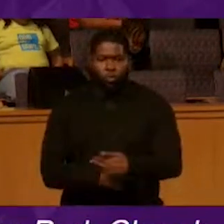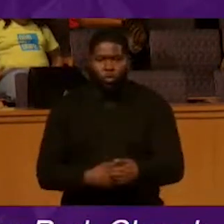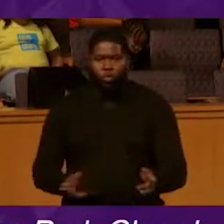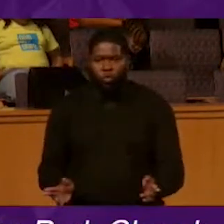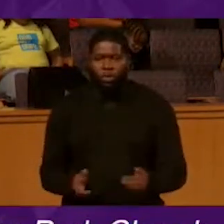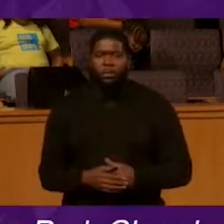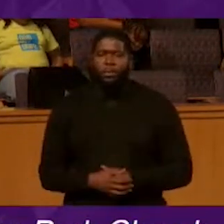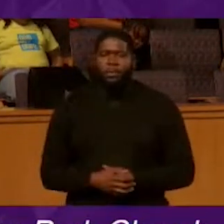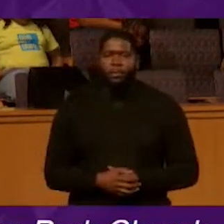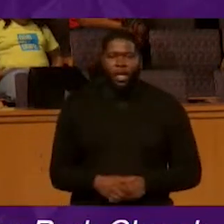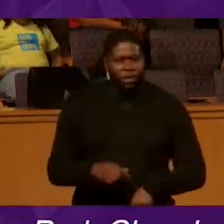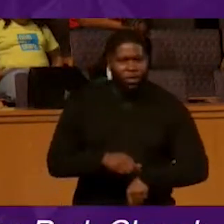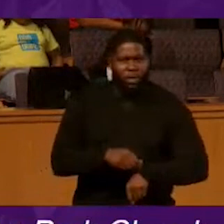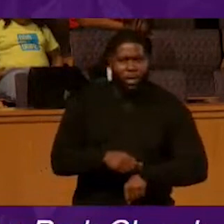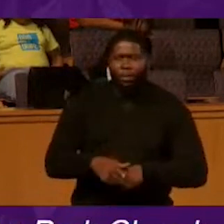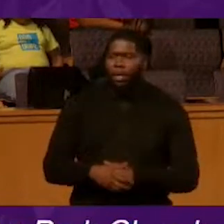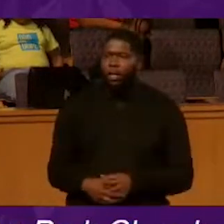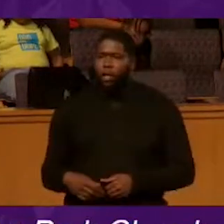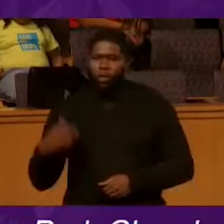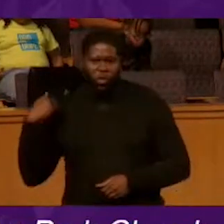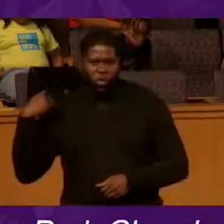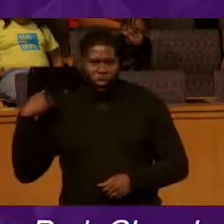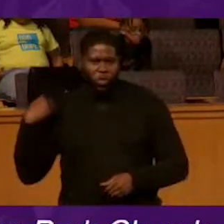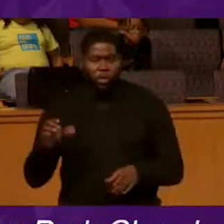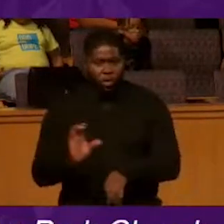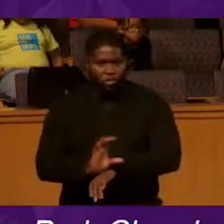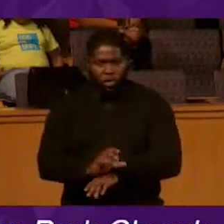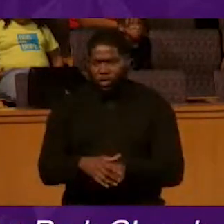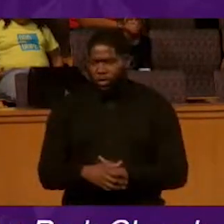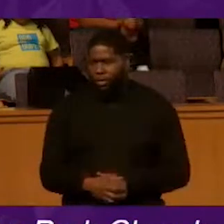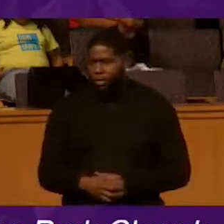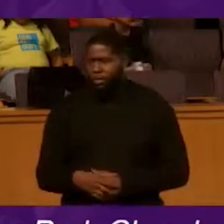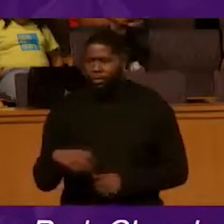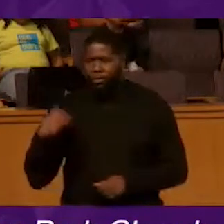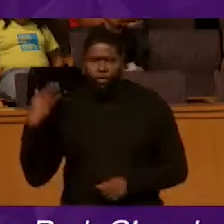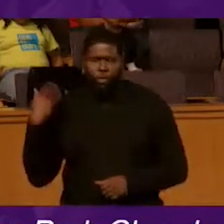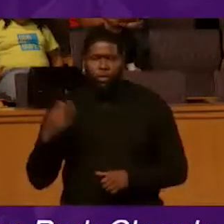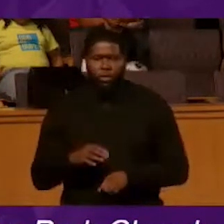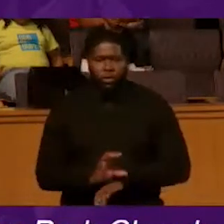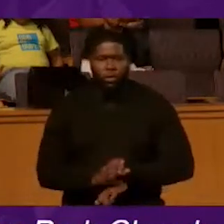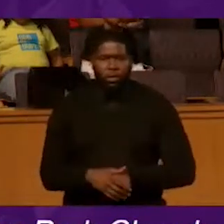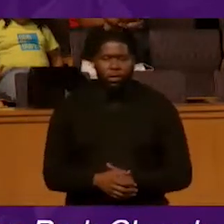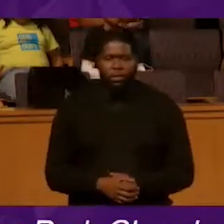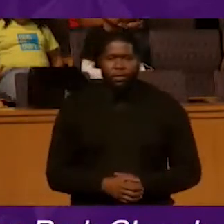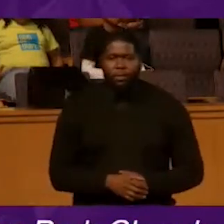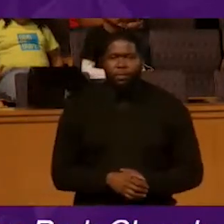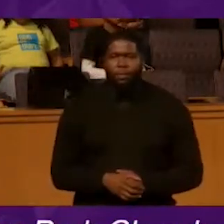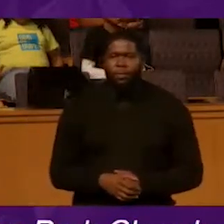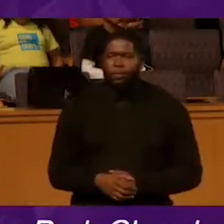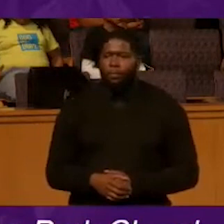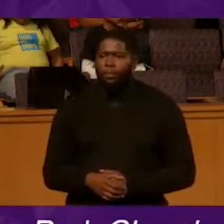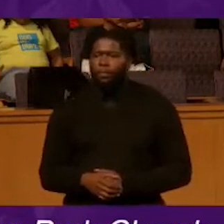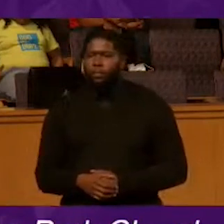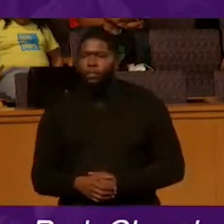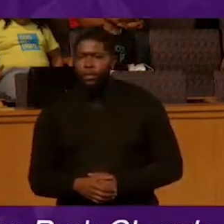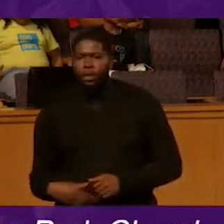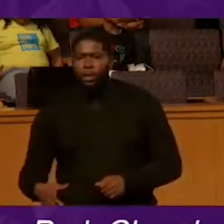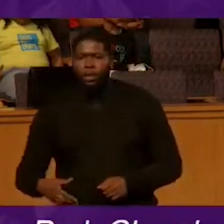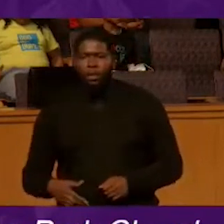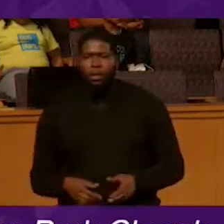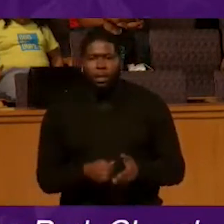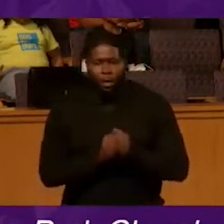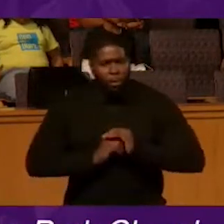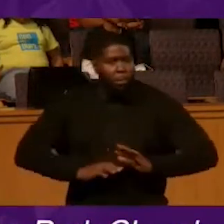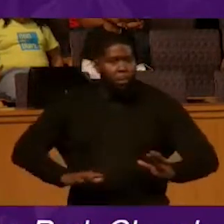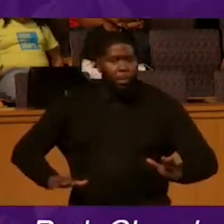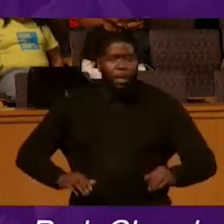in our time in youth church. And just as our kids just sang a song that I felt was an unselfish song, "Bless me